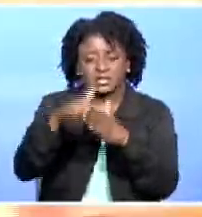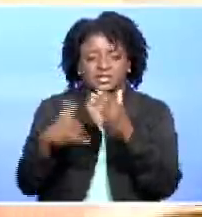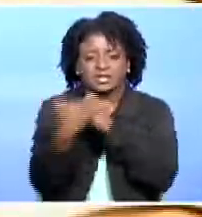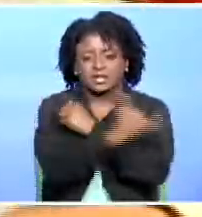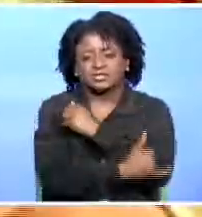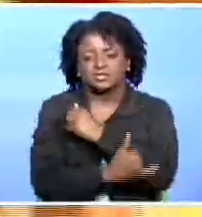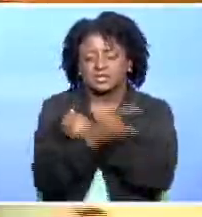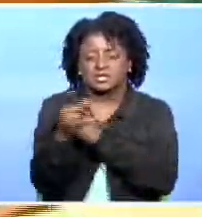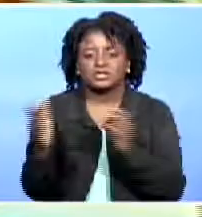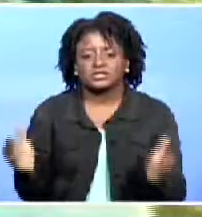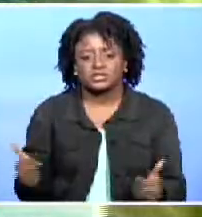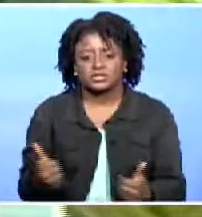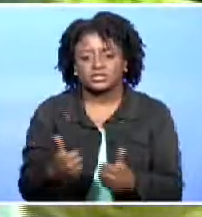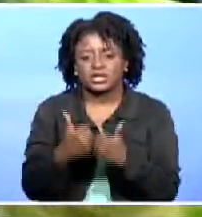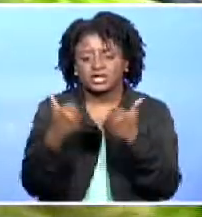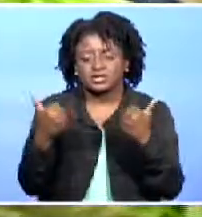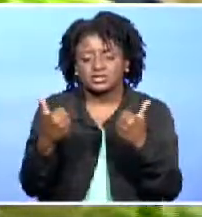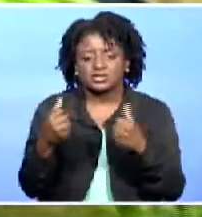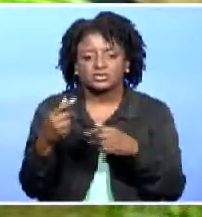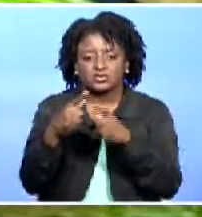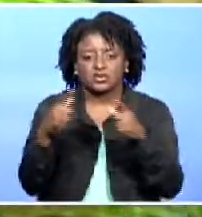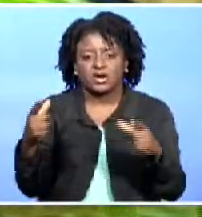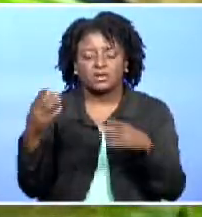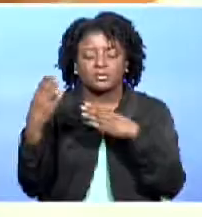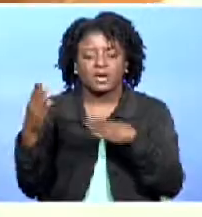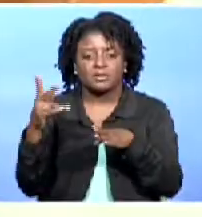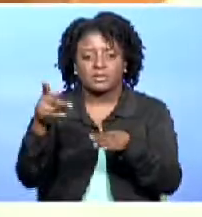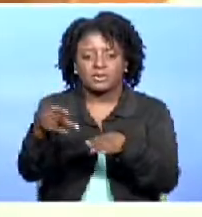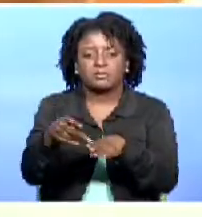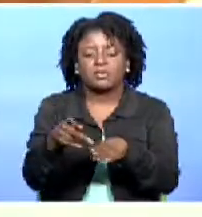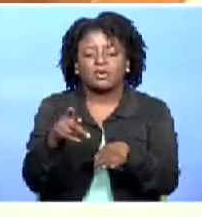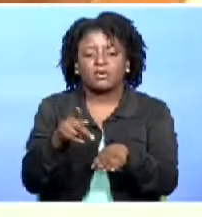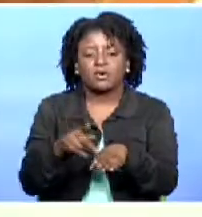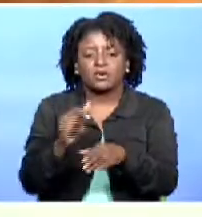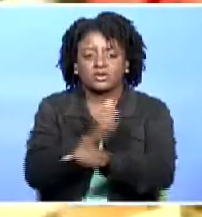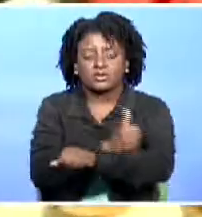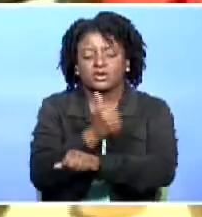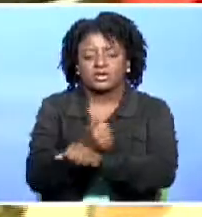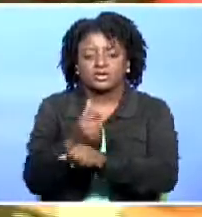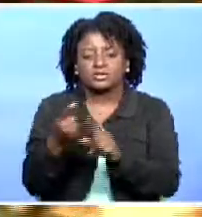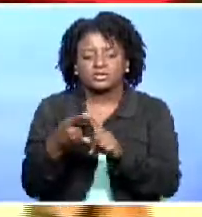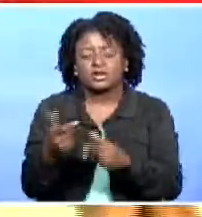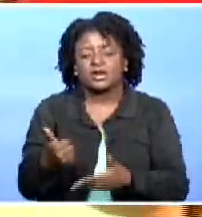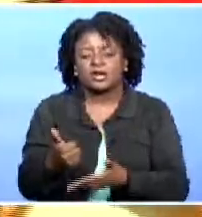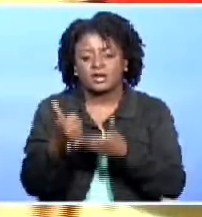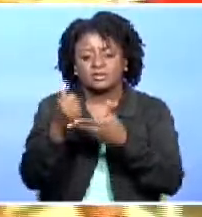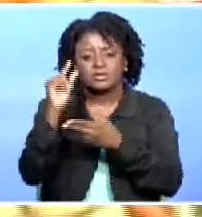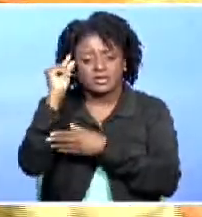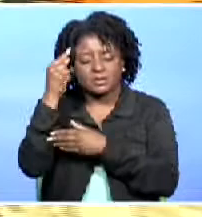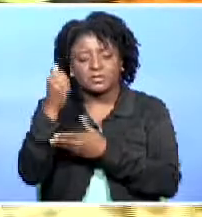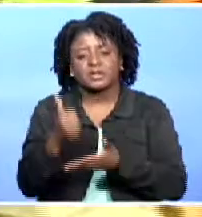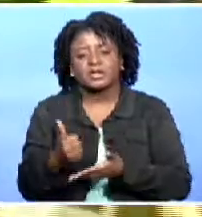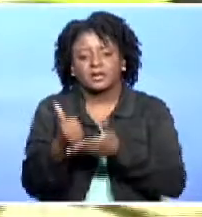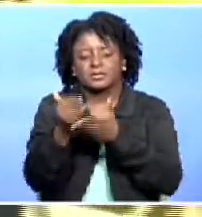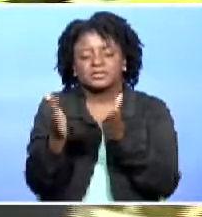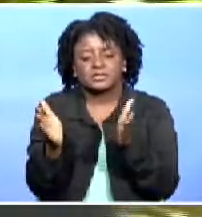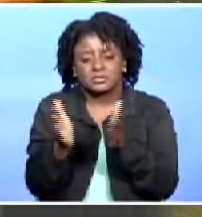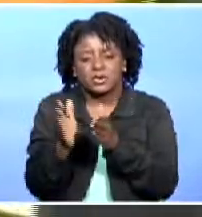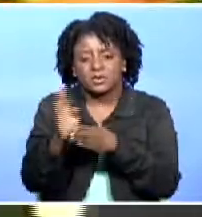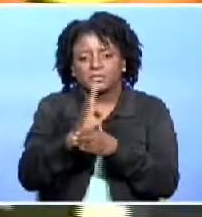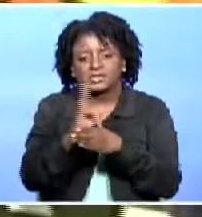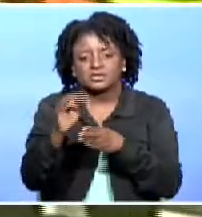Grand Bahama Port Authority to help the government to help small business owners on Grand Bahama. Just